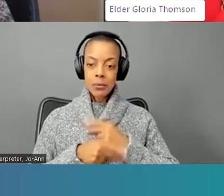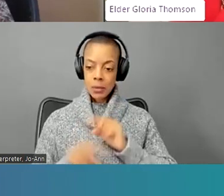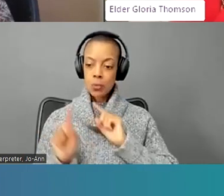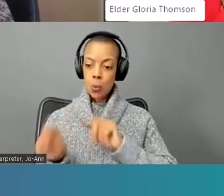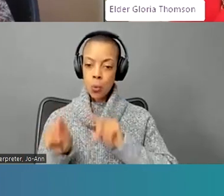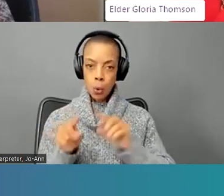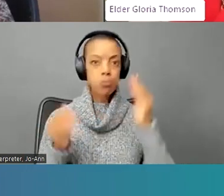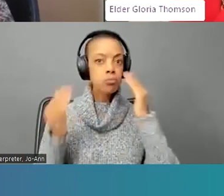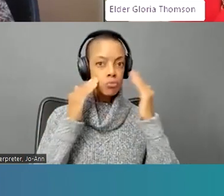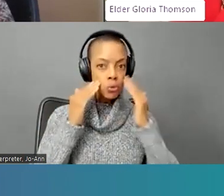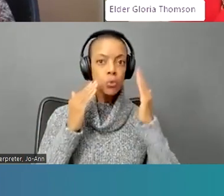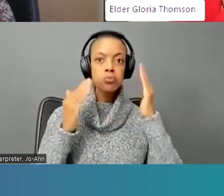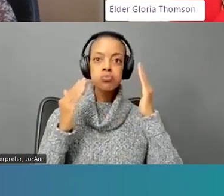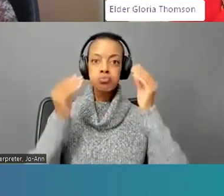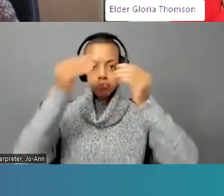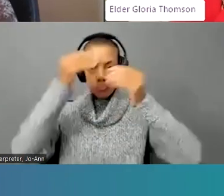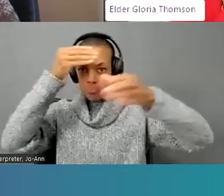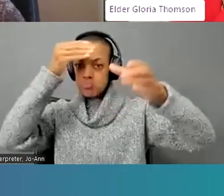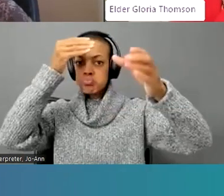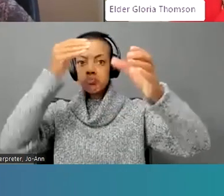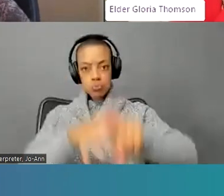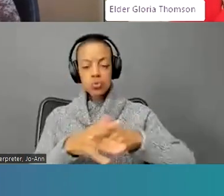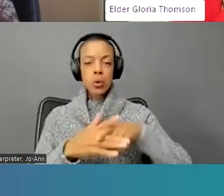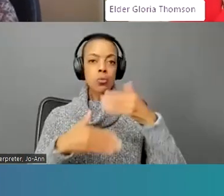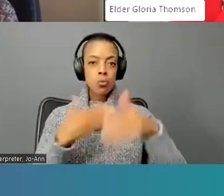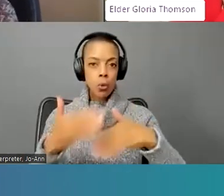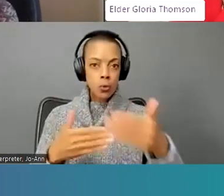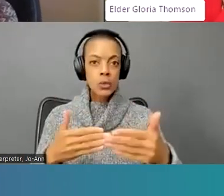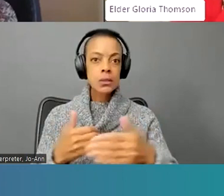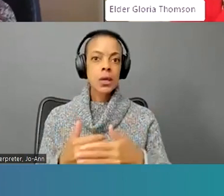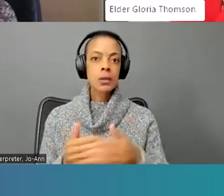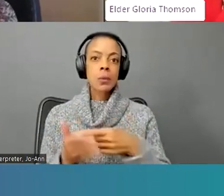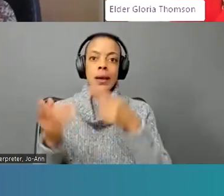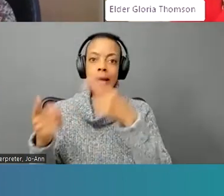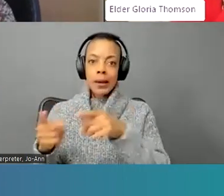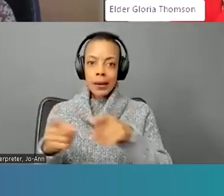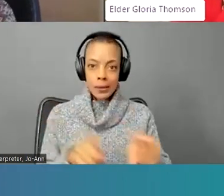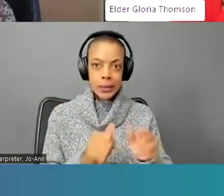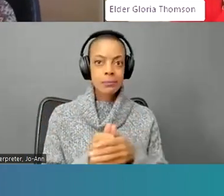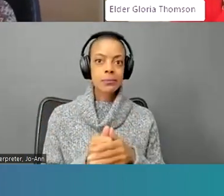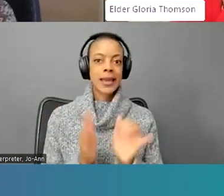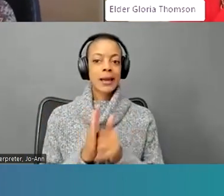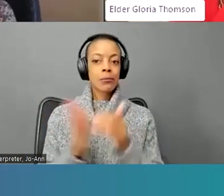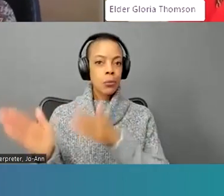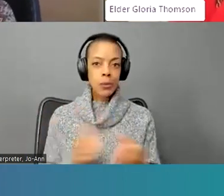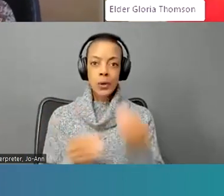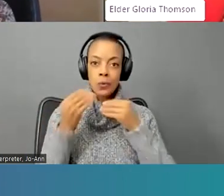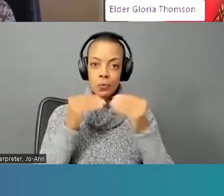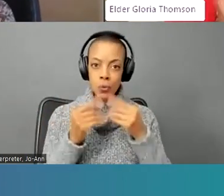to initiate that process, what goes on and what to prepare for the food,